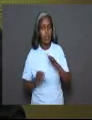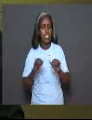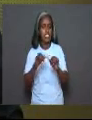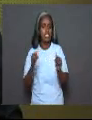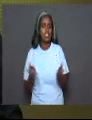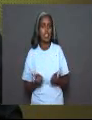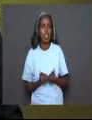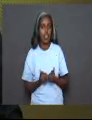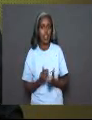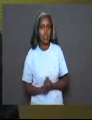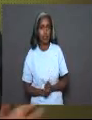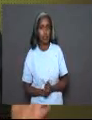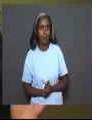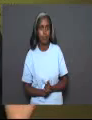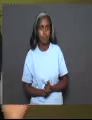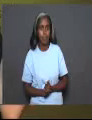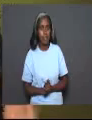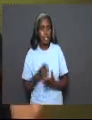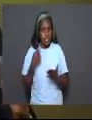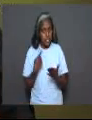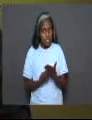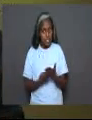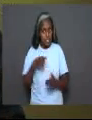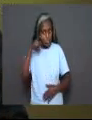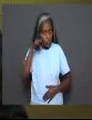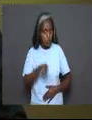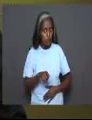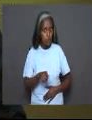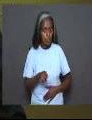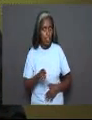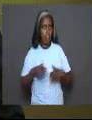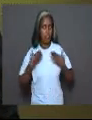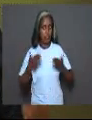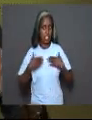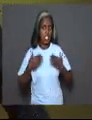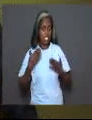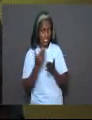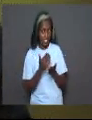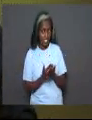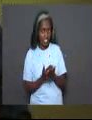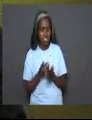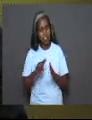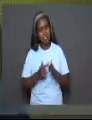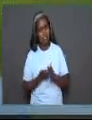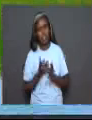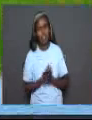area. This should be a fascinating lesson. Let us begin.